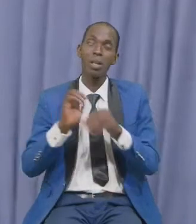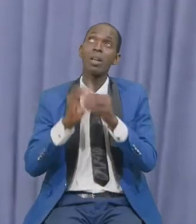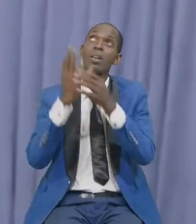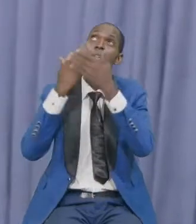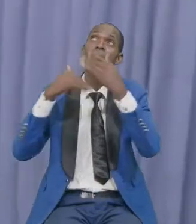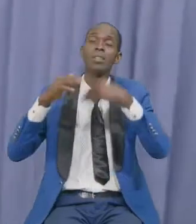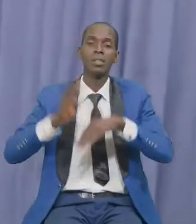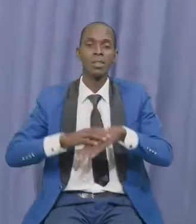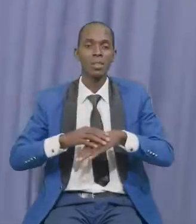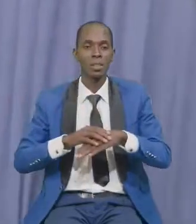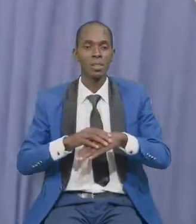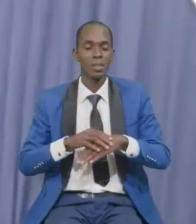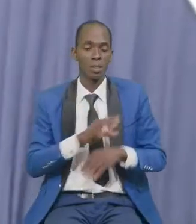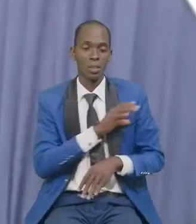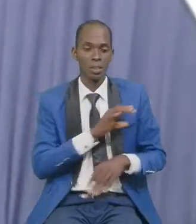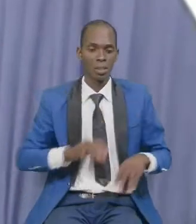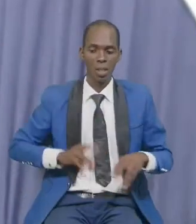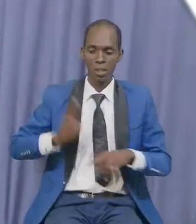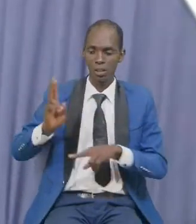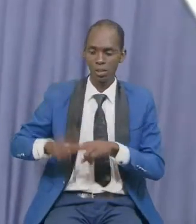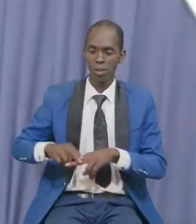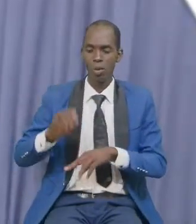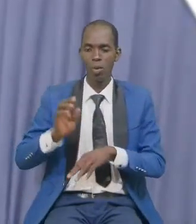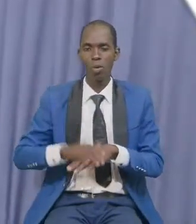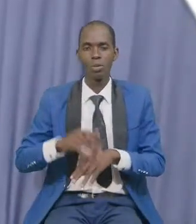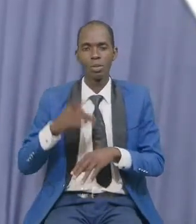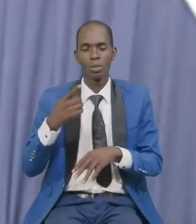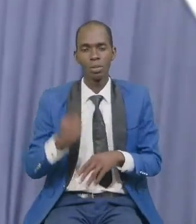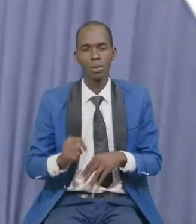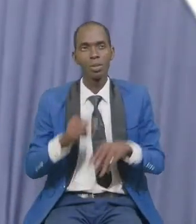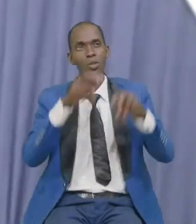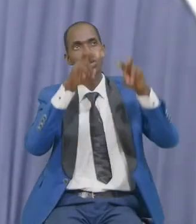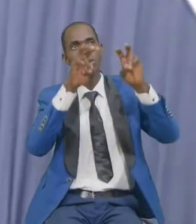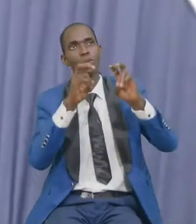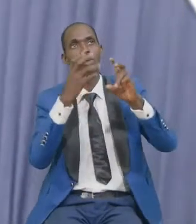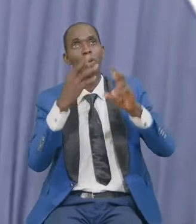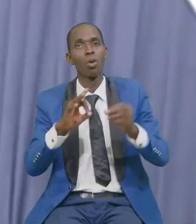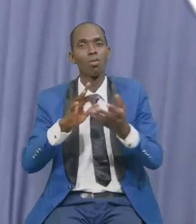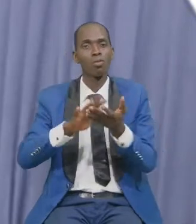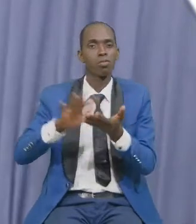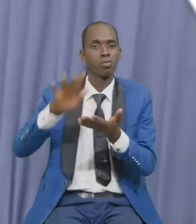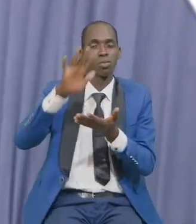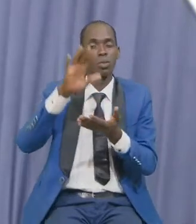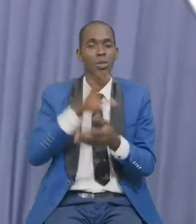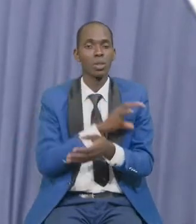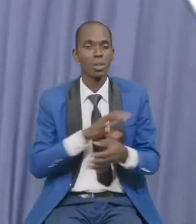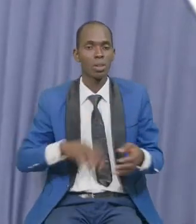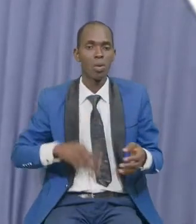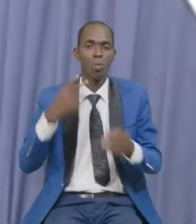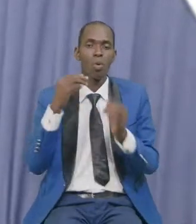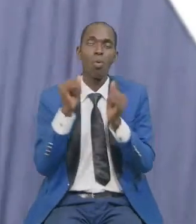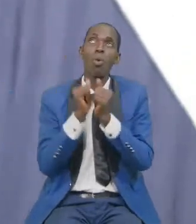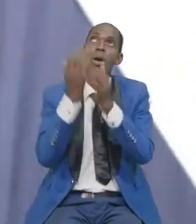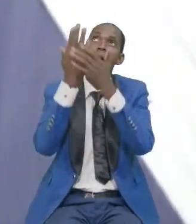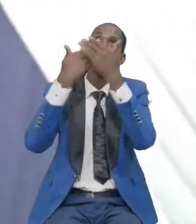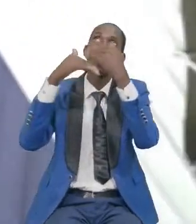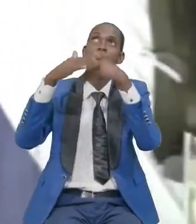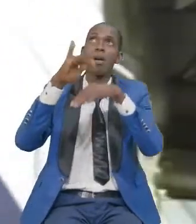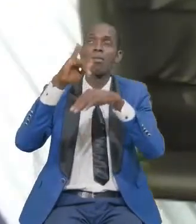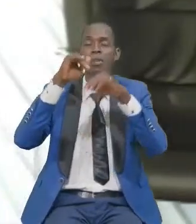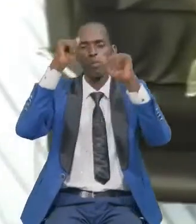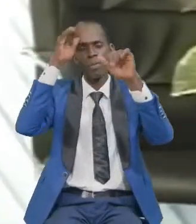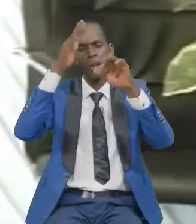He sat on the throne of glory. He was with the heavenly Father. An